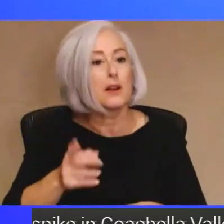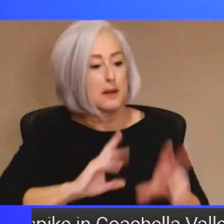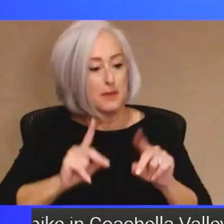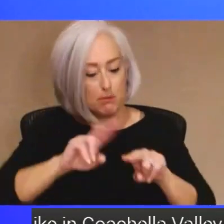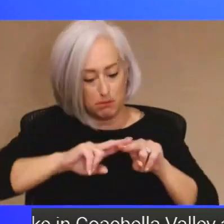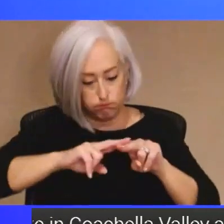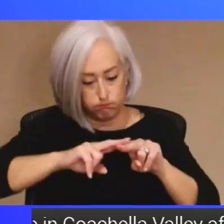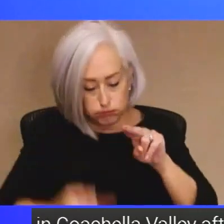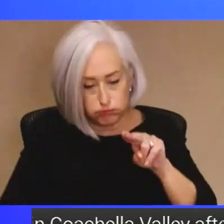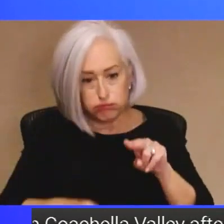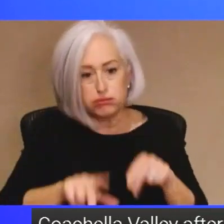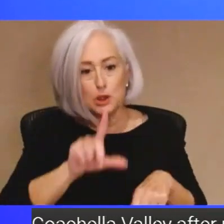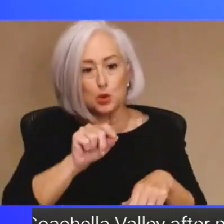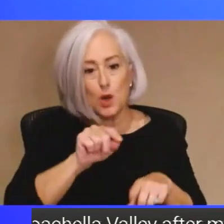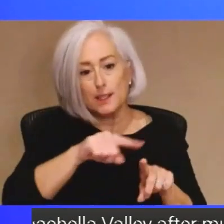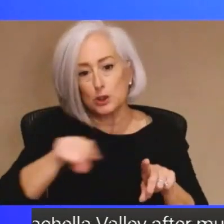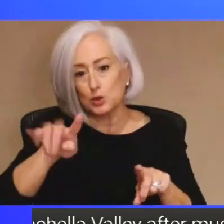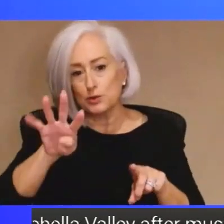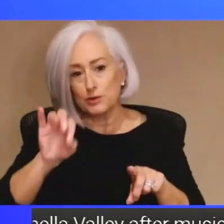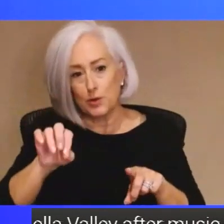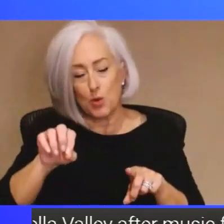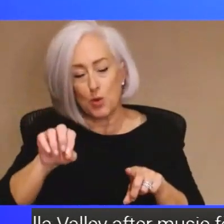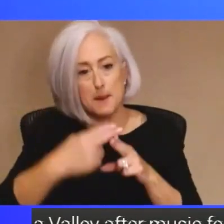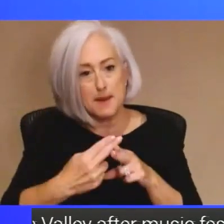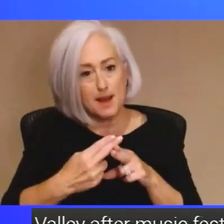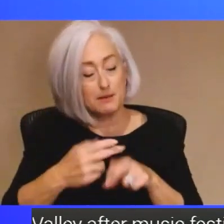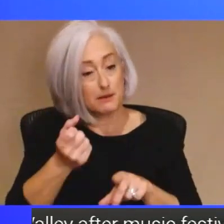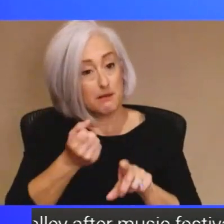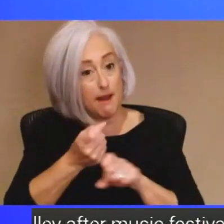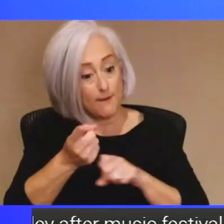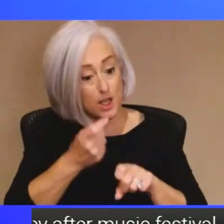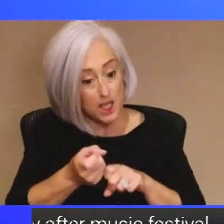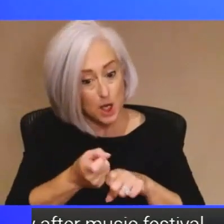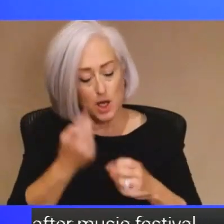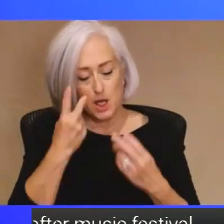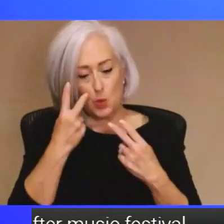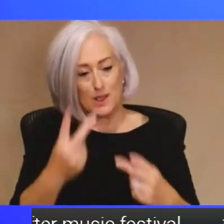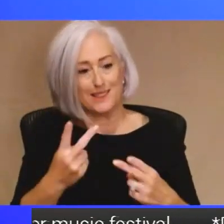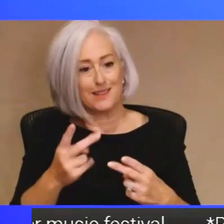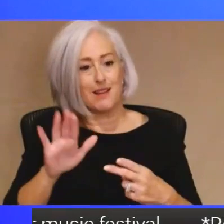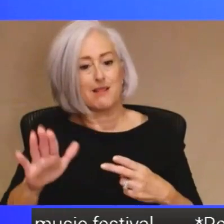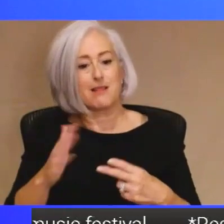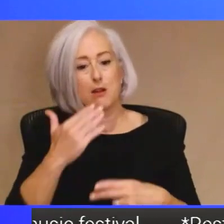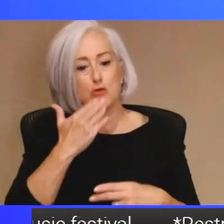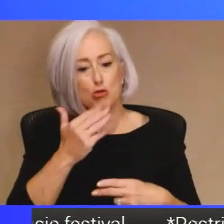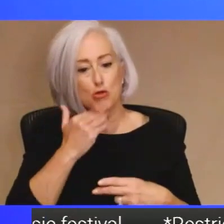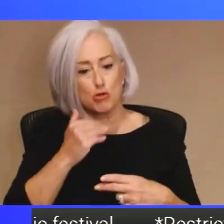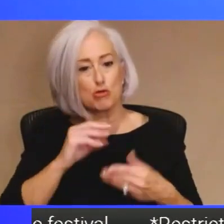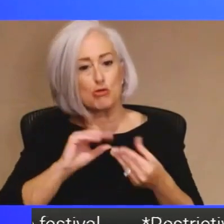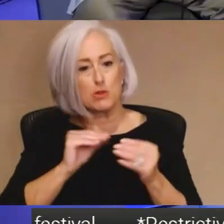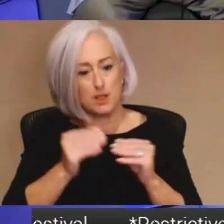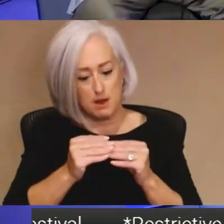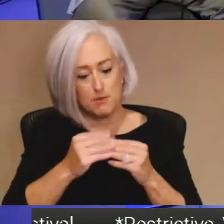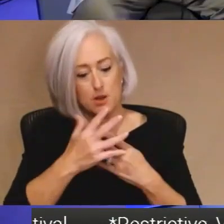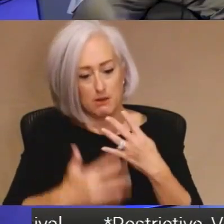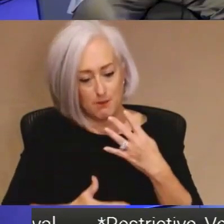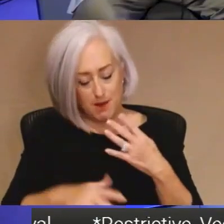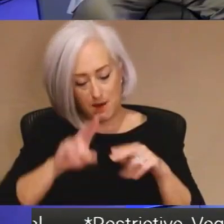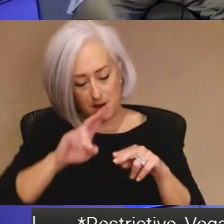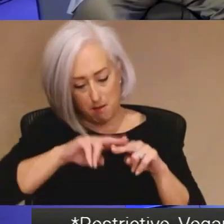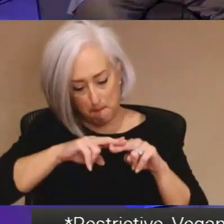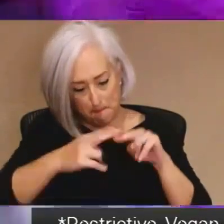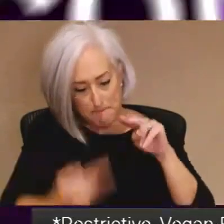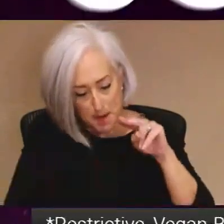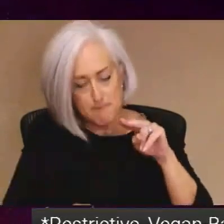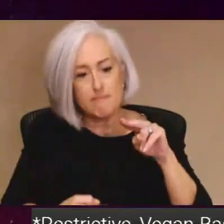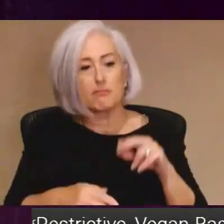the blood sugar. So they really seem to be doing what we would like them to do. I want to get to some community questions because